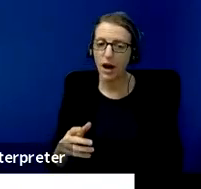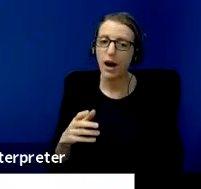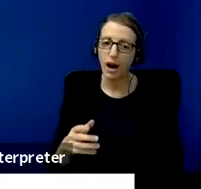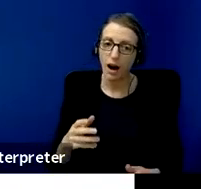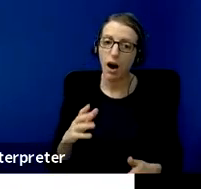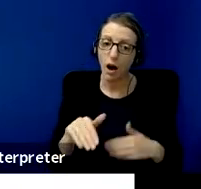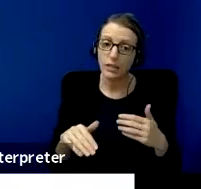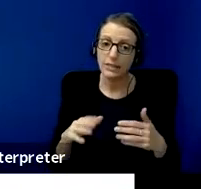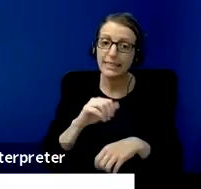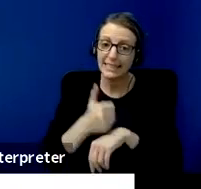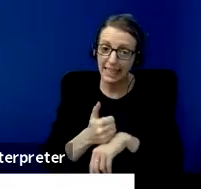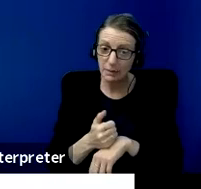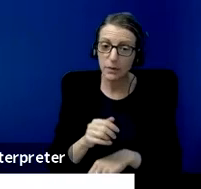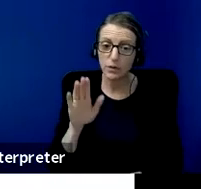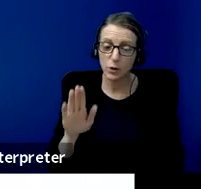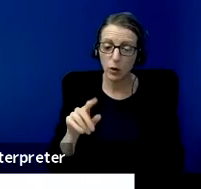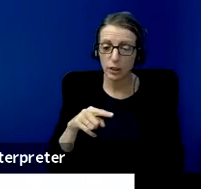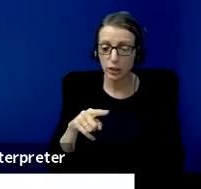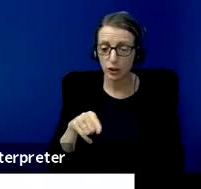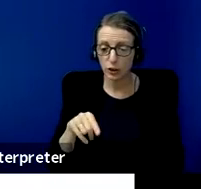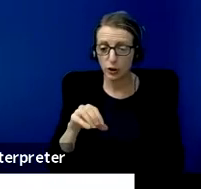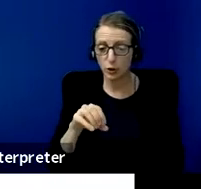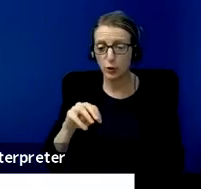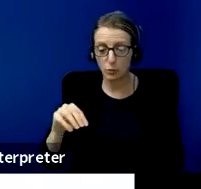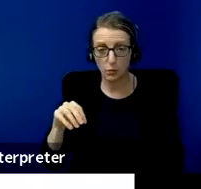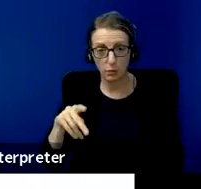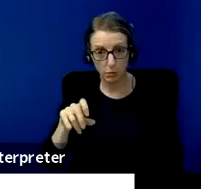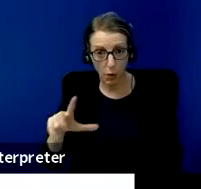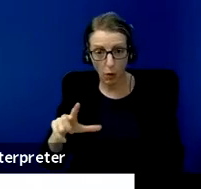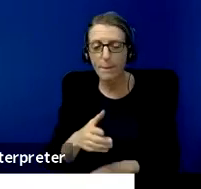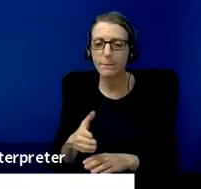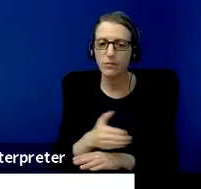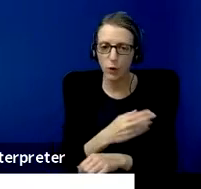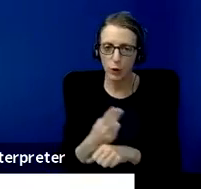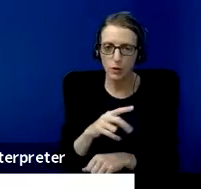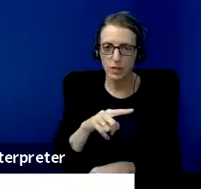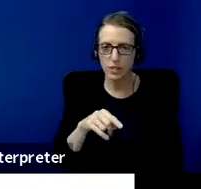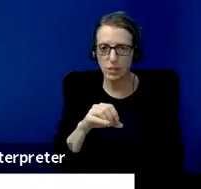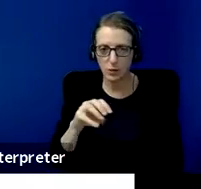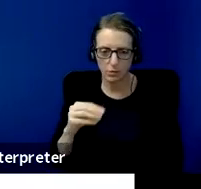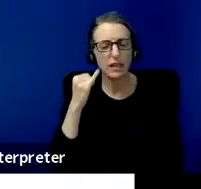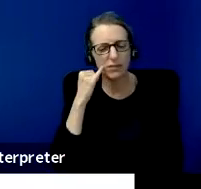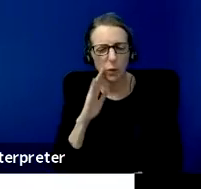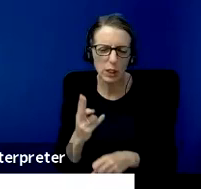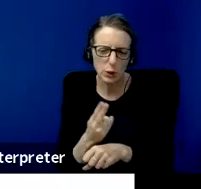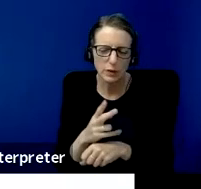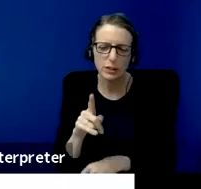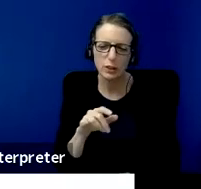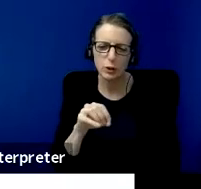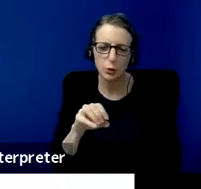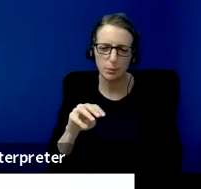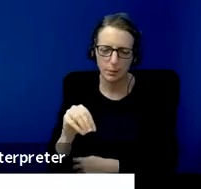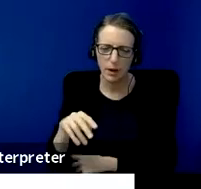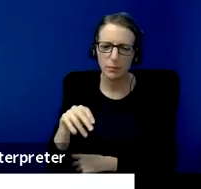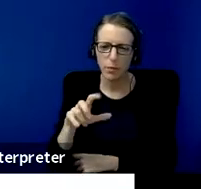Zoom polls in advance of using Zoom if you're going to use a Zoom poll.